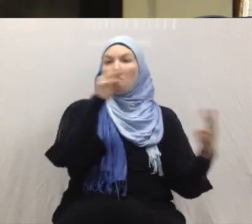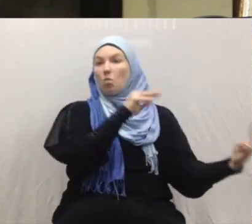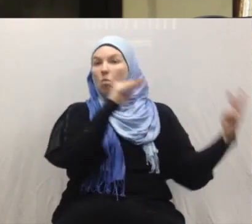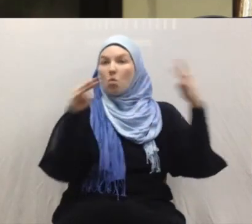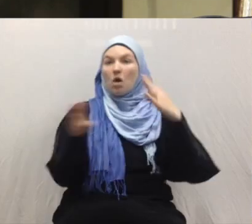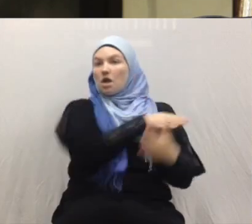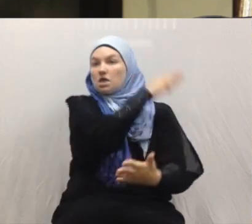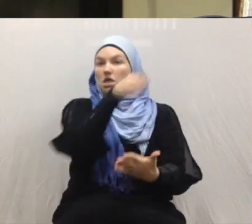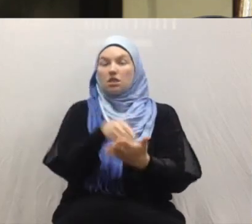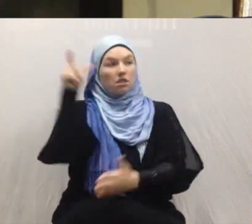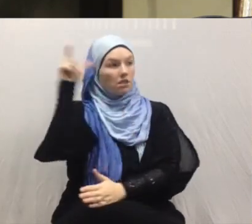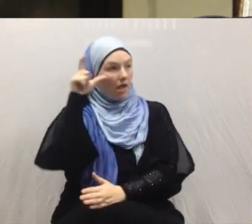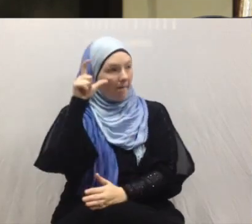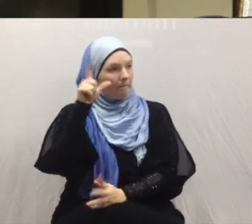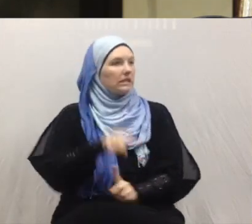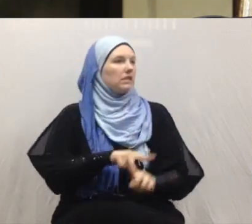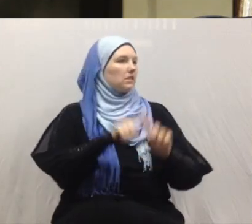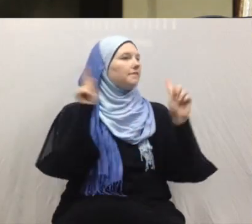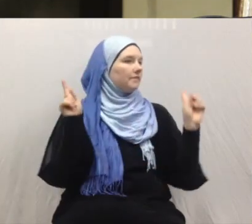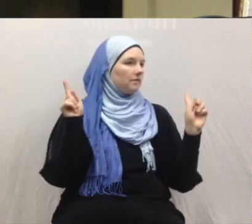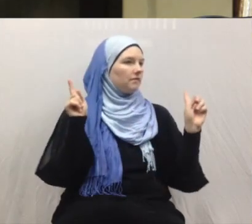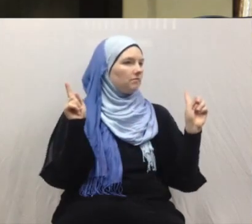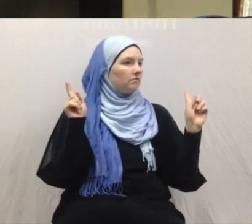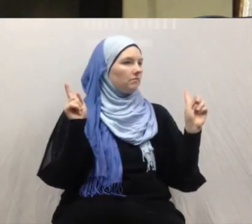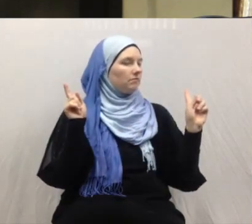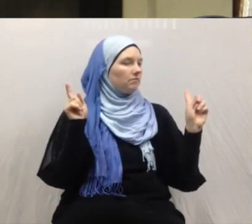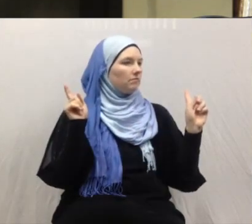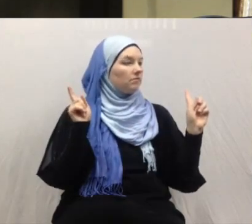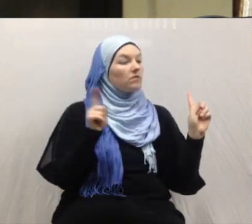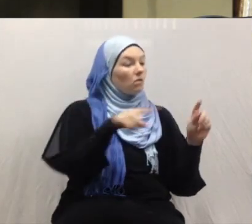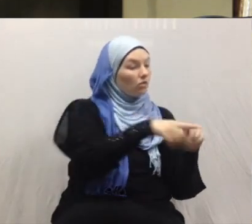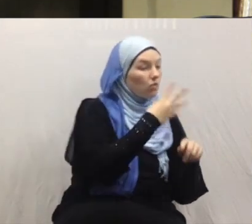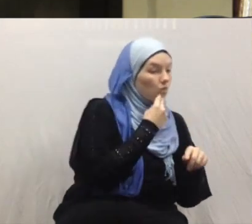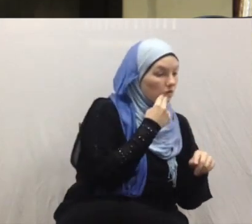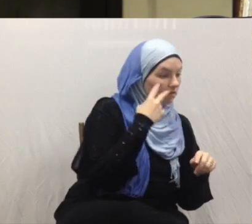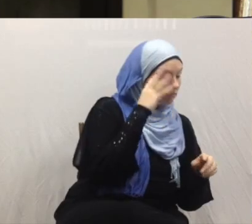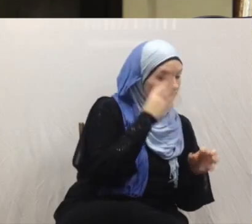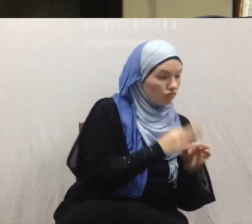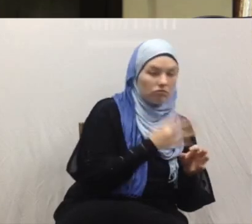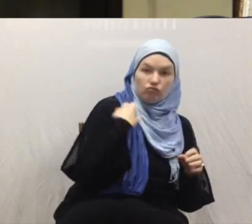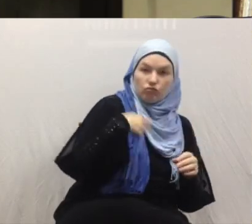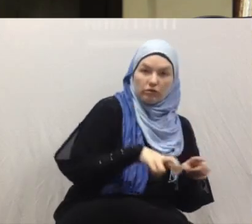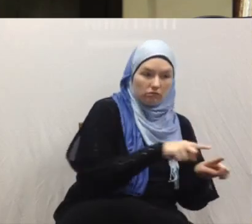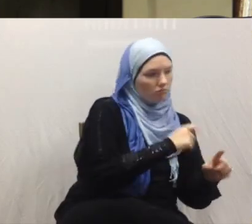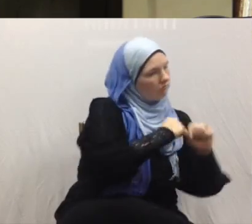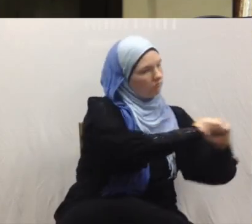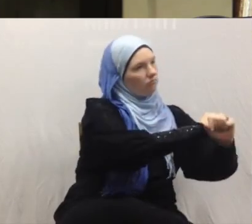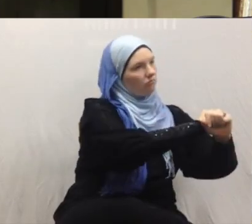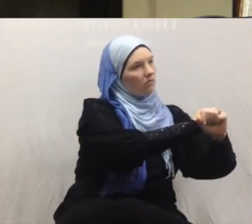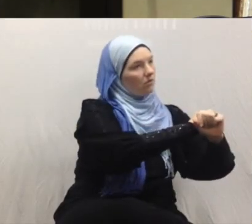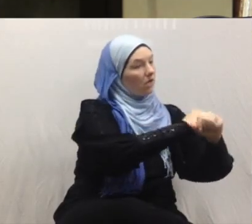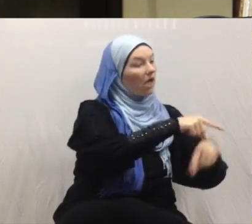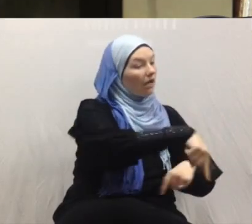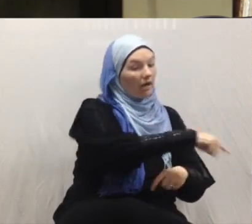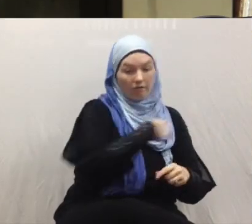because the agreement gives the protection to the deen of the Jews and all others. So the agreement has to spell out